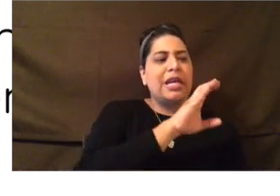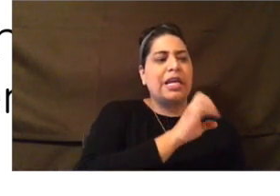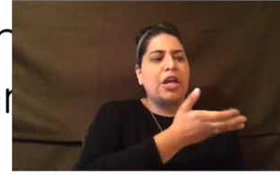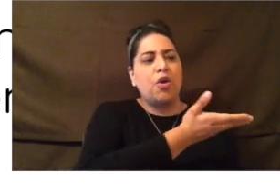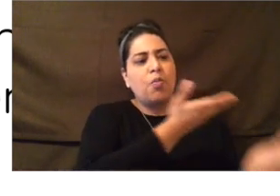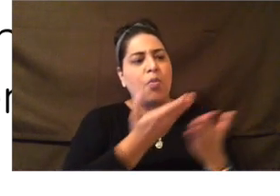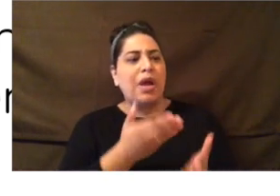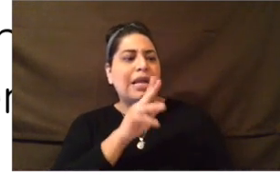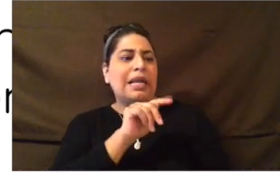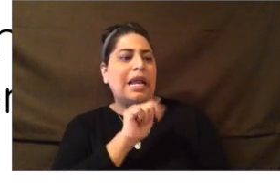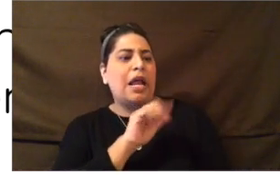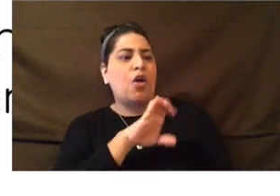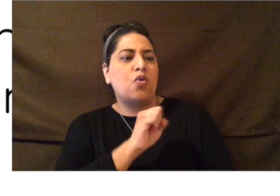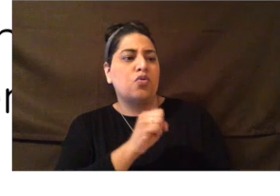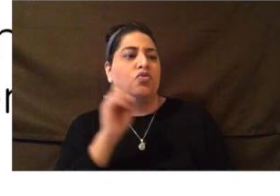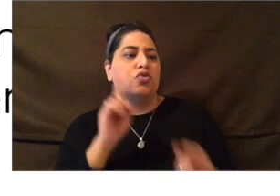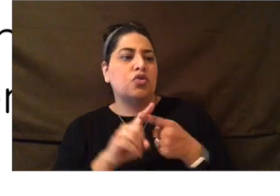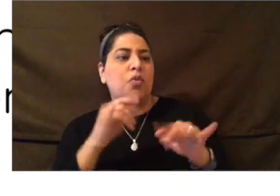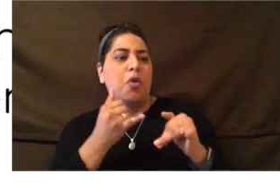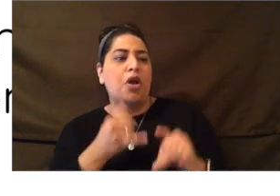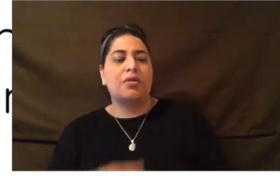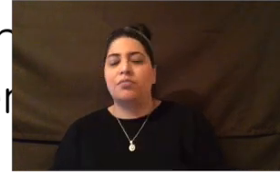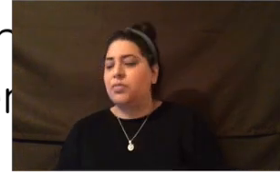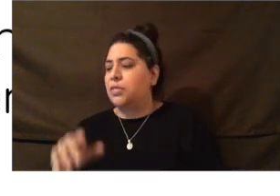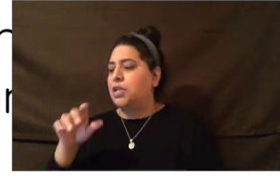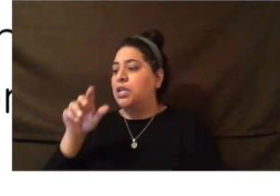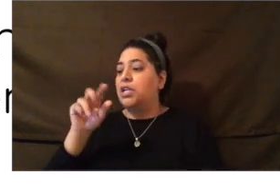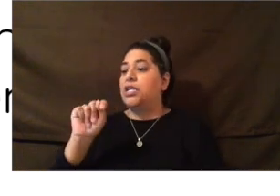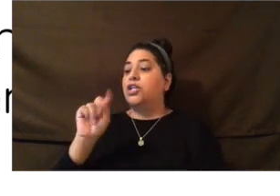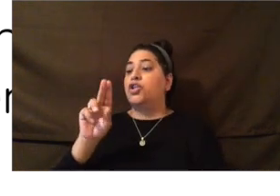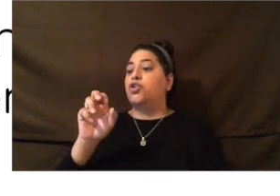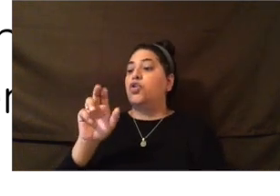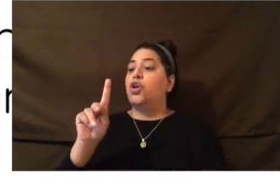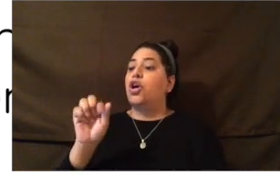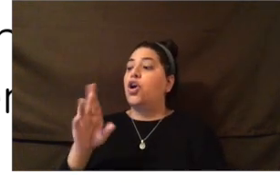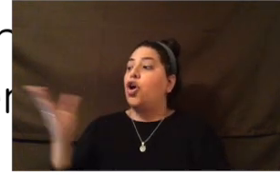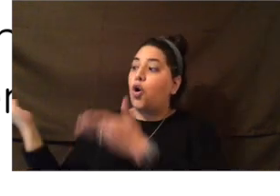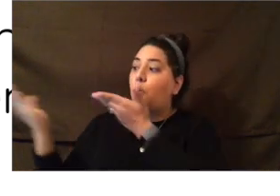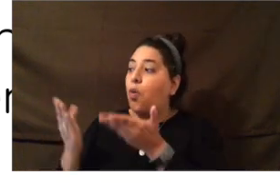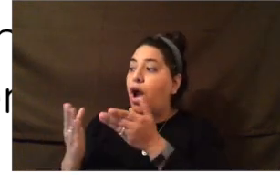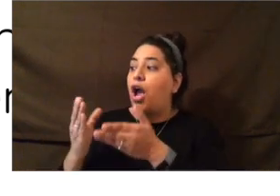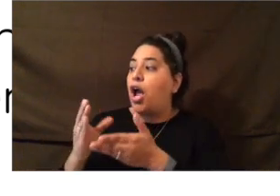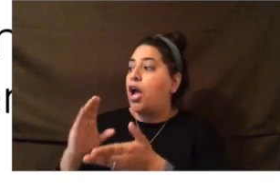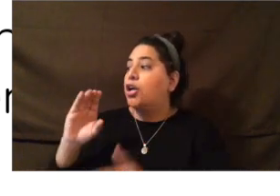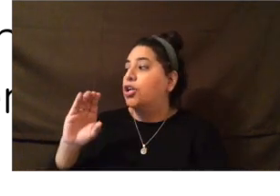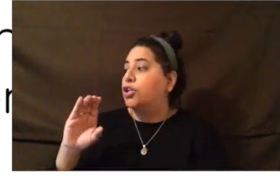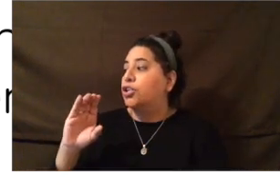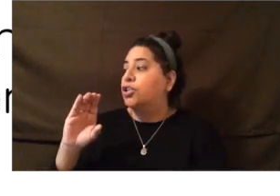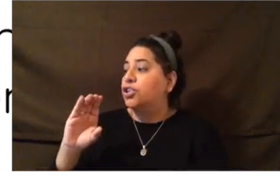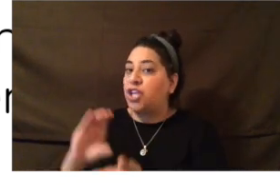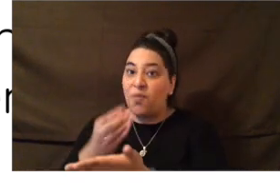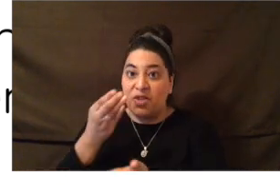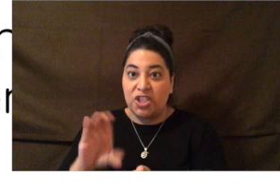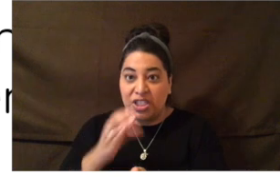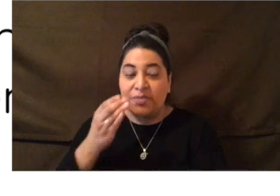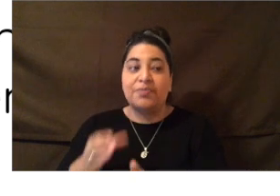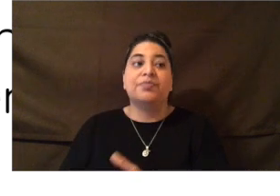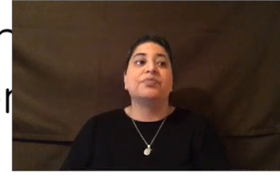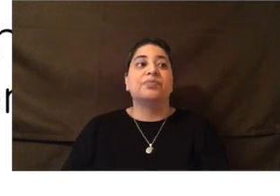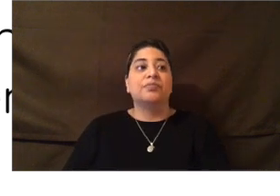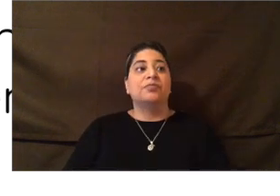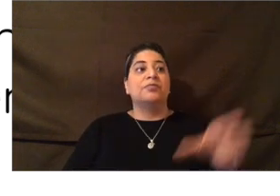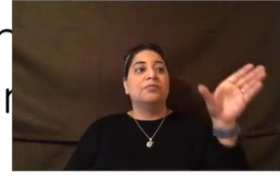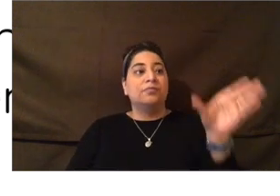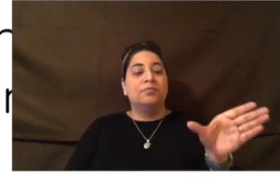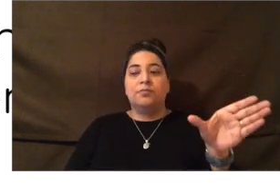Jace brought tacos to the party, and Tucker brought chips. Those are both sentences on their own. They're both